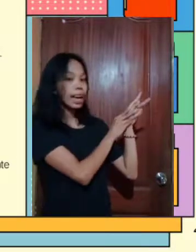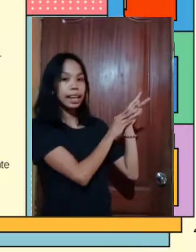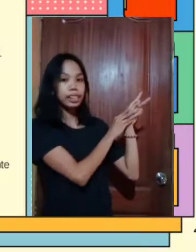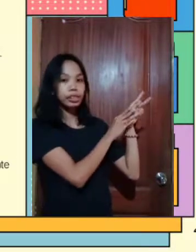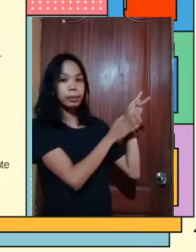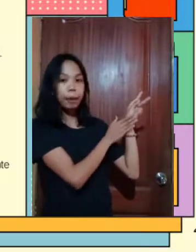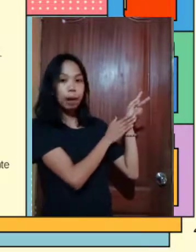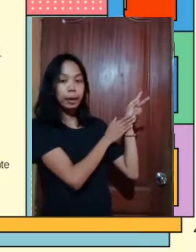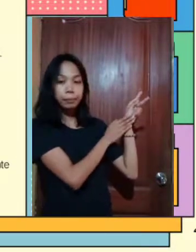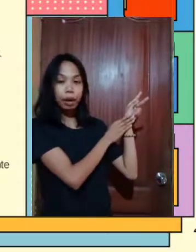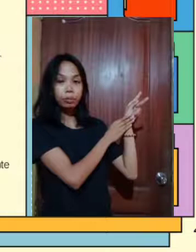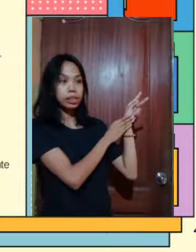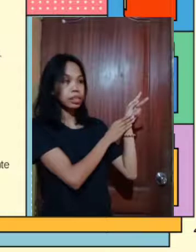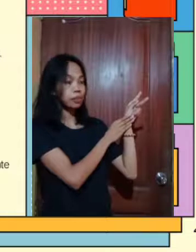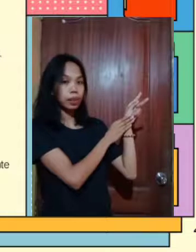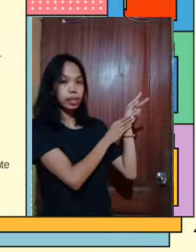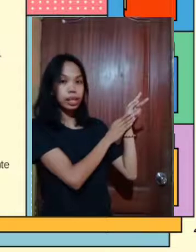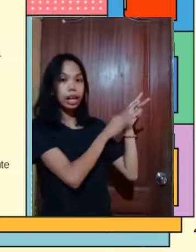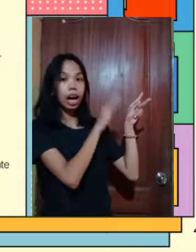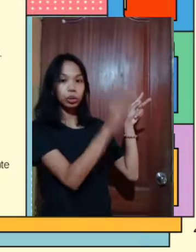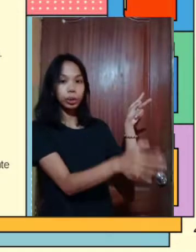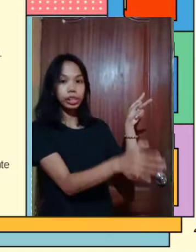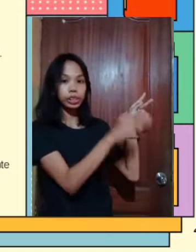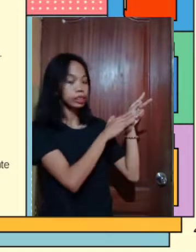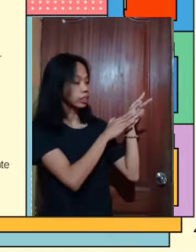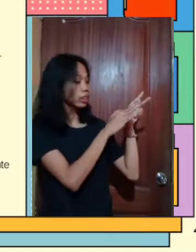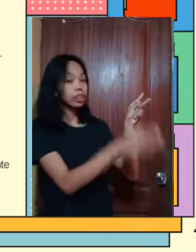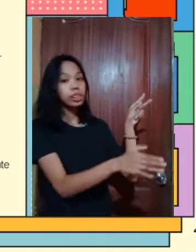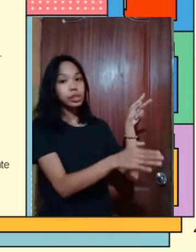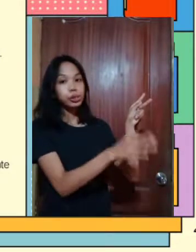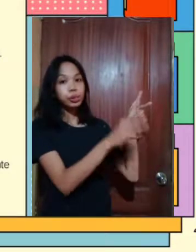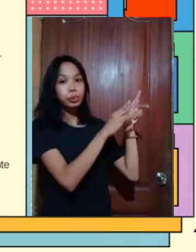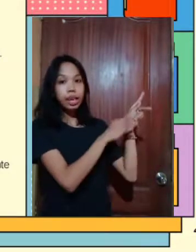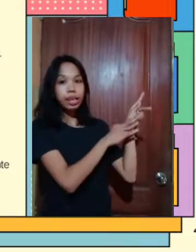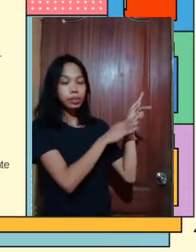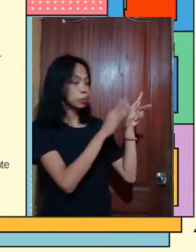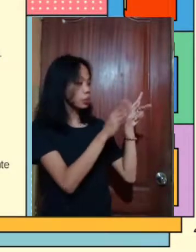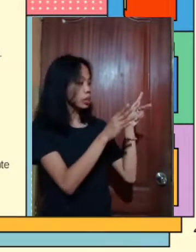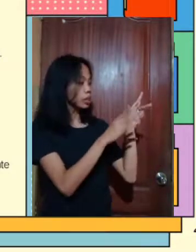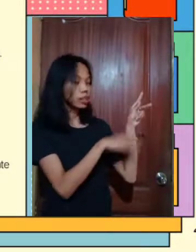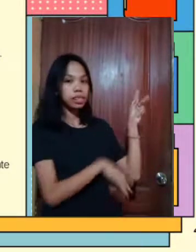my hands or my palm is facing outward. So when